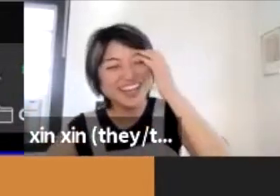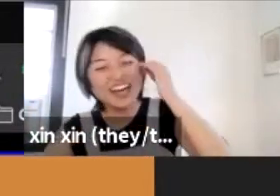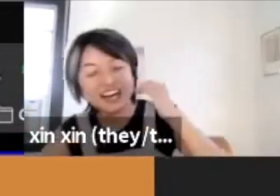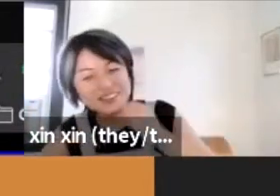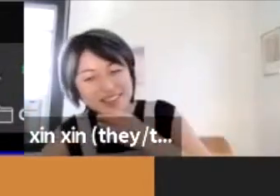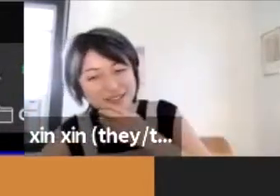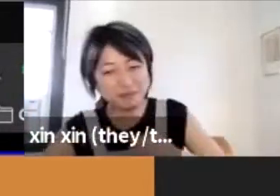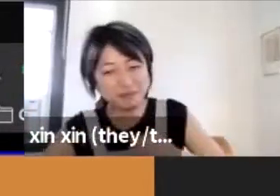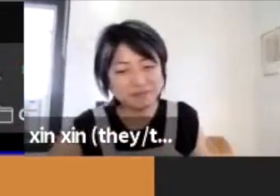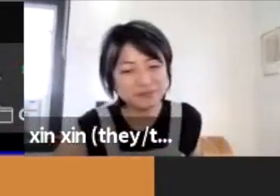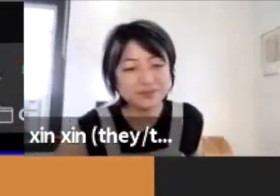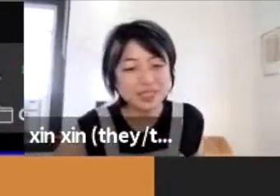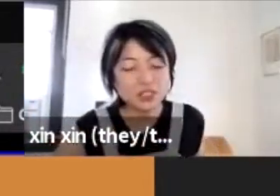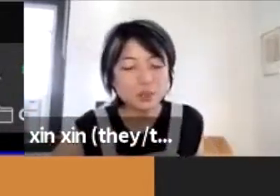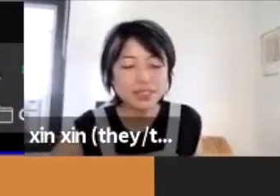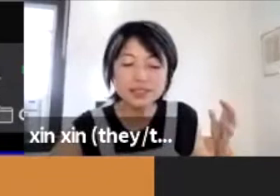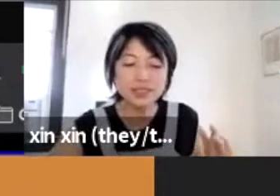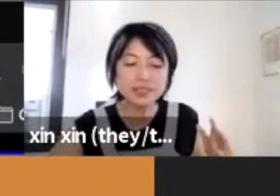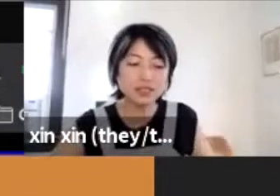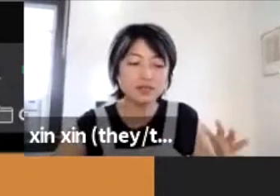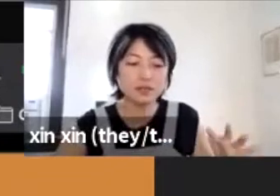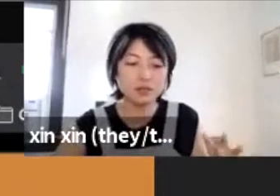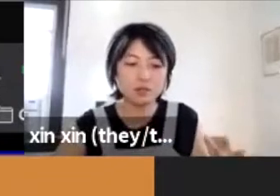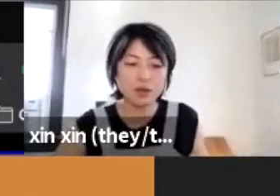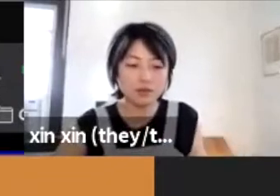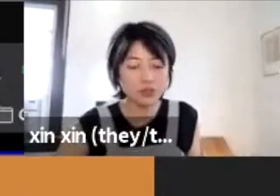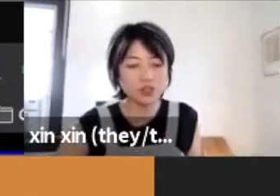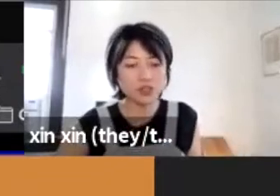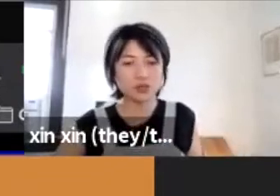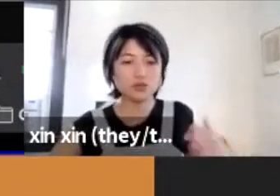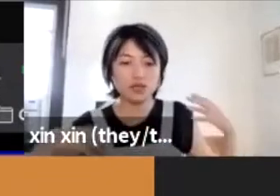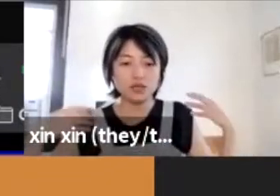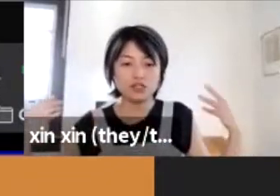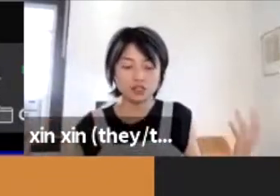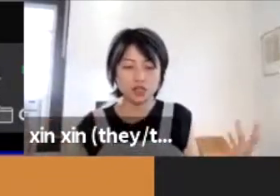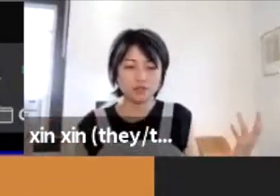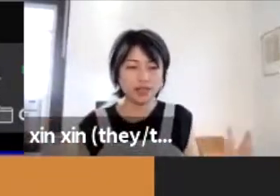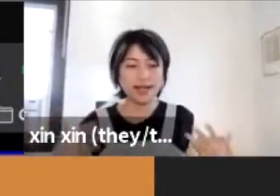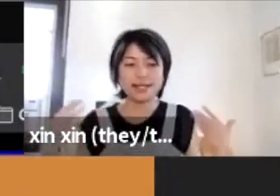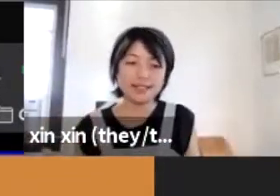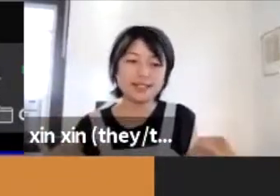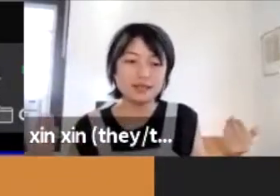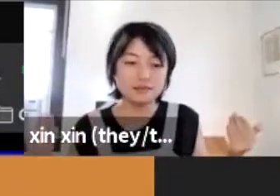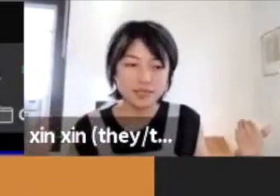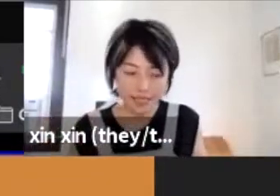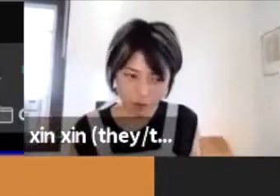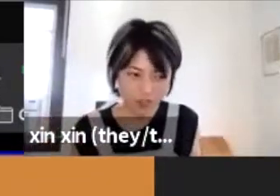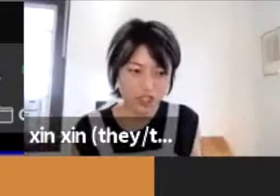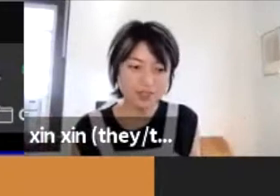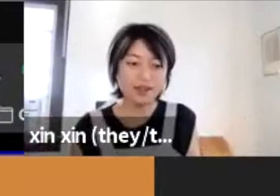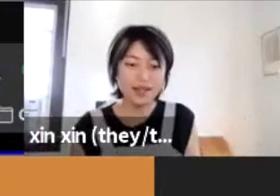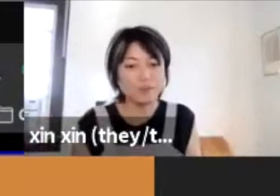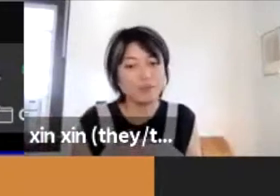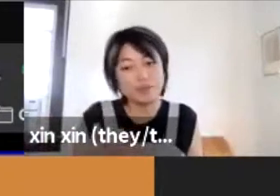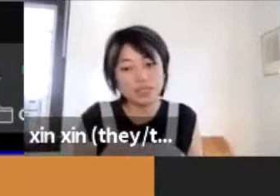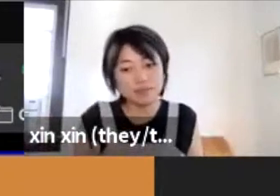happened. So basically, I'm going to start by asking the same